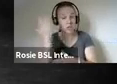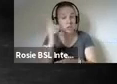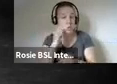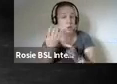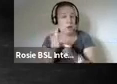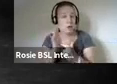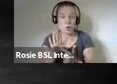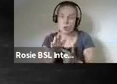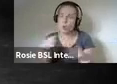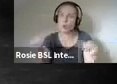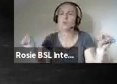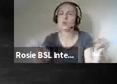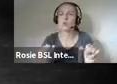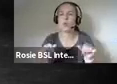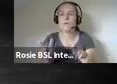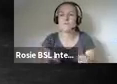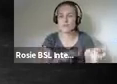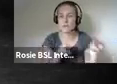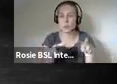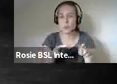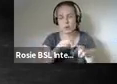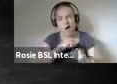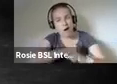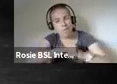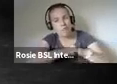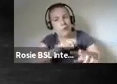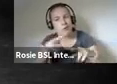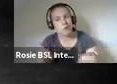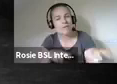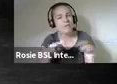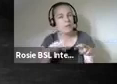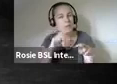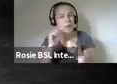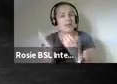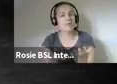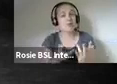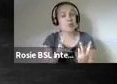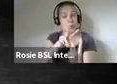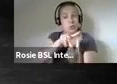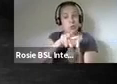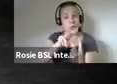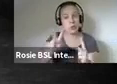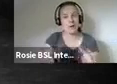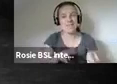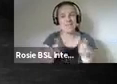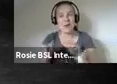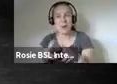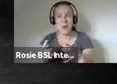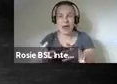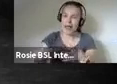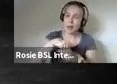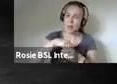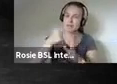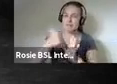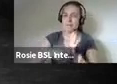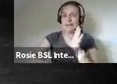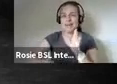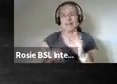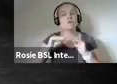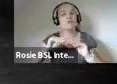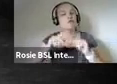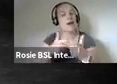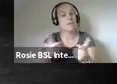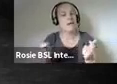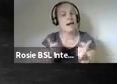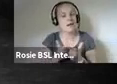show you a short video promotional film that introduces the 2 videos in our Inclusive Beginnings training pack. The training pack